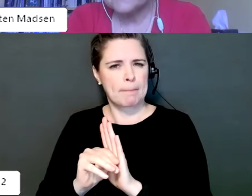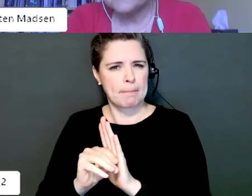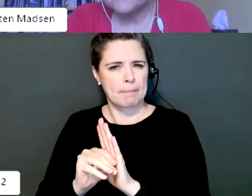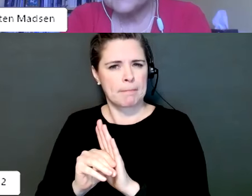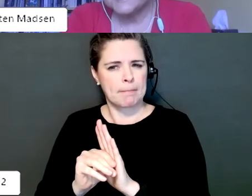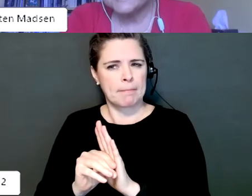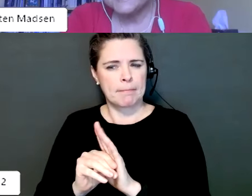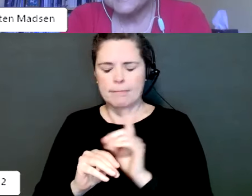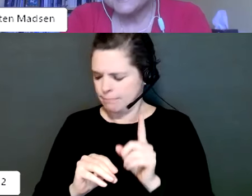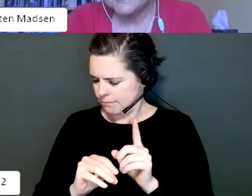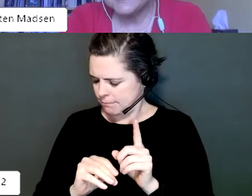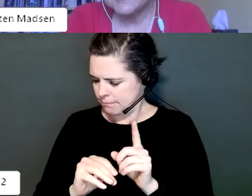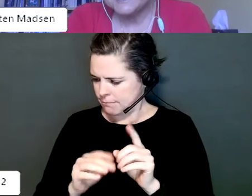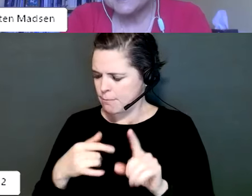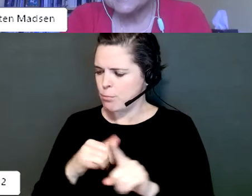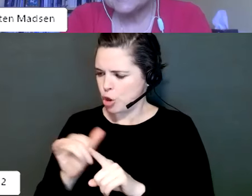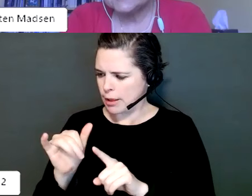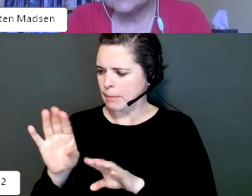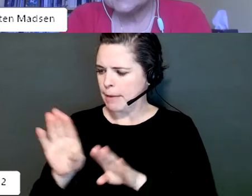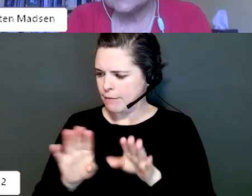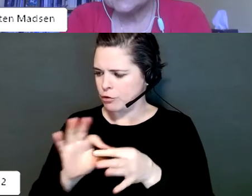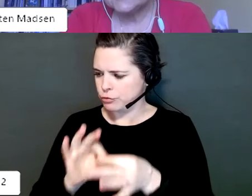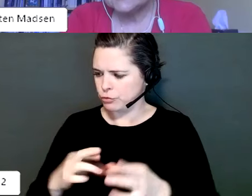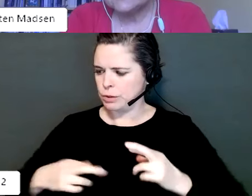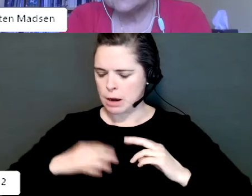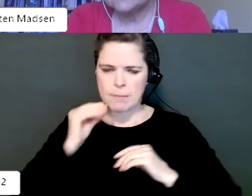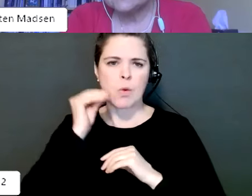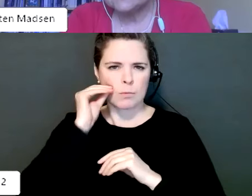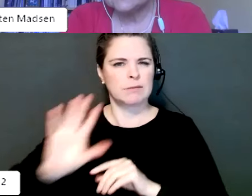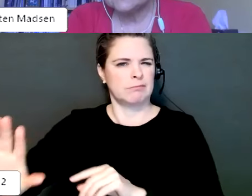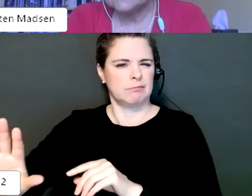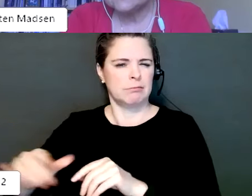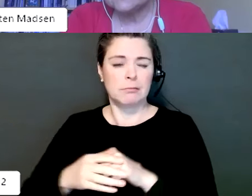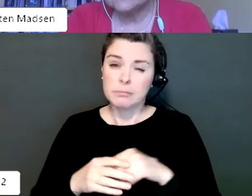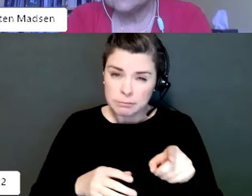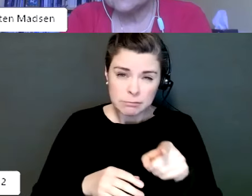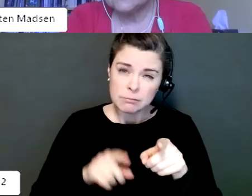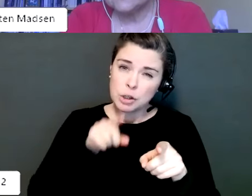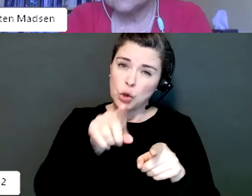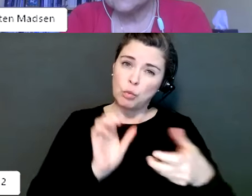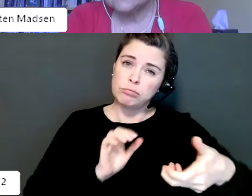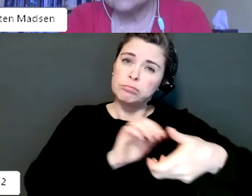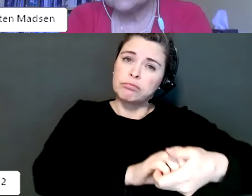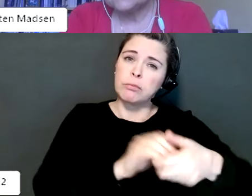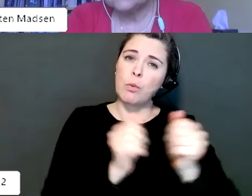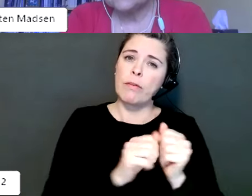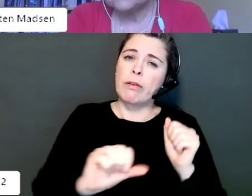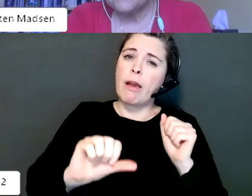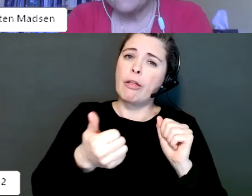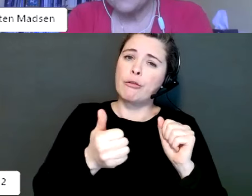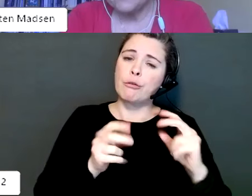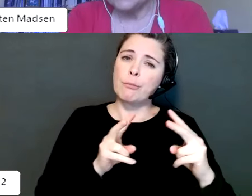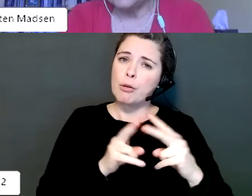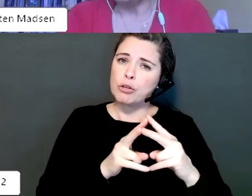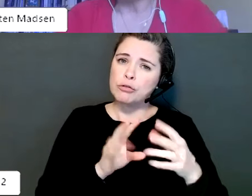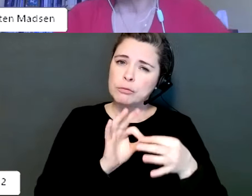bullying behaviors, kind of that in retirement residents. So other outreach or other partners that you're working with or learning from in terms of the research that you're